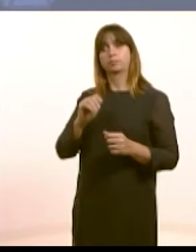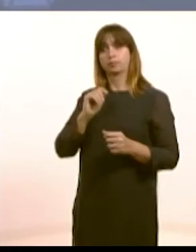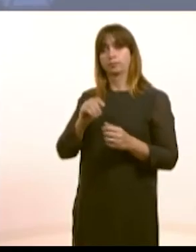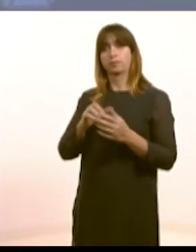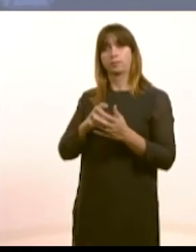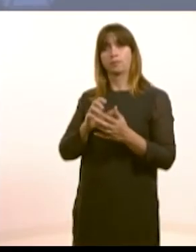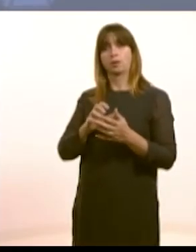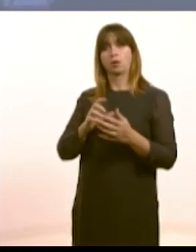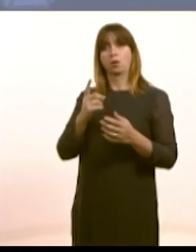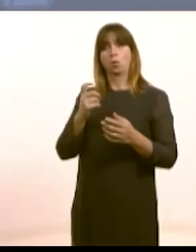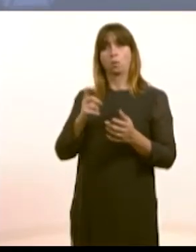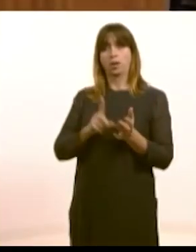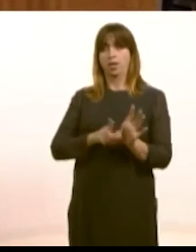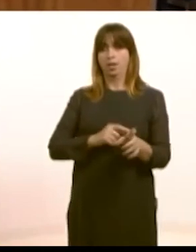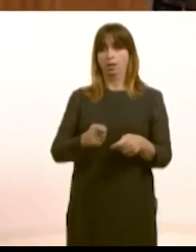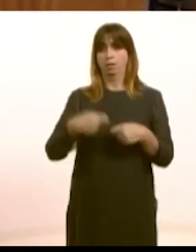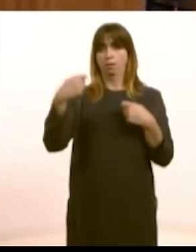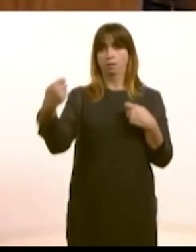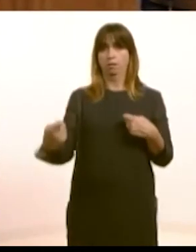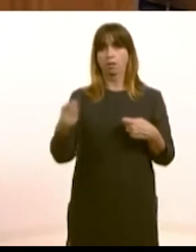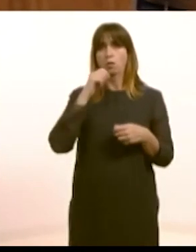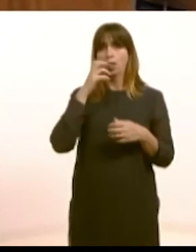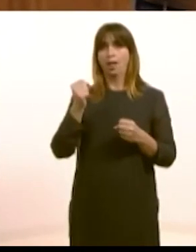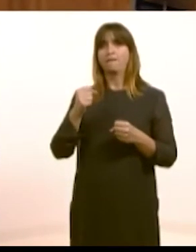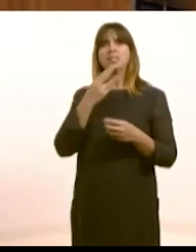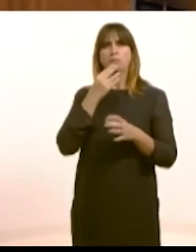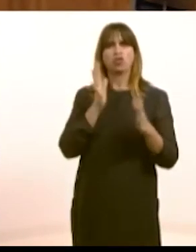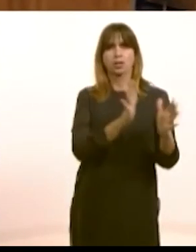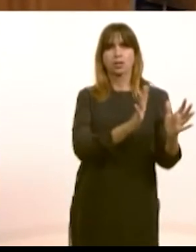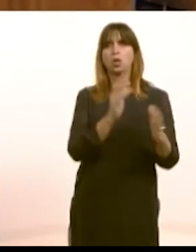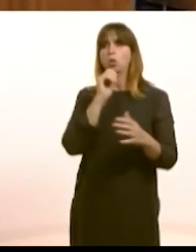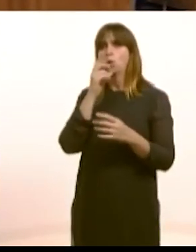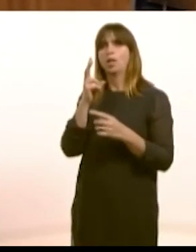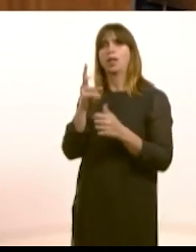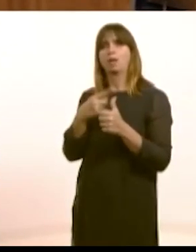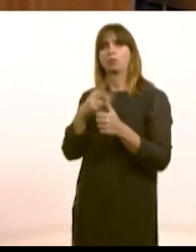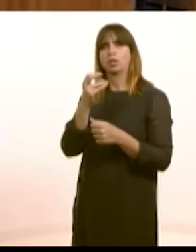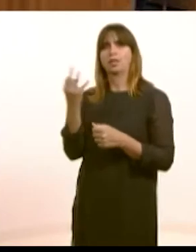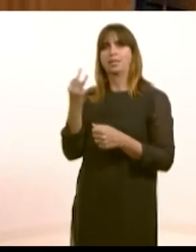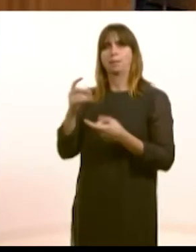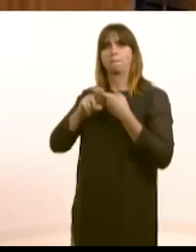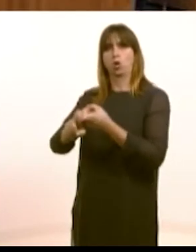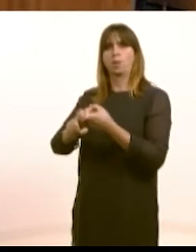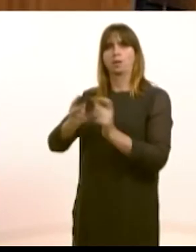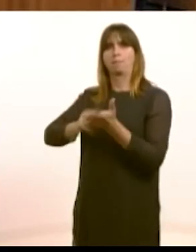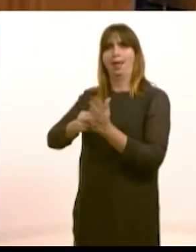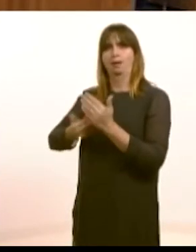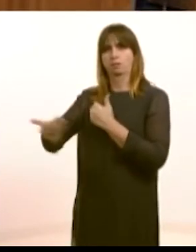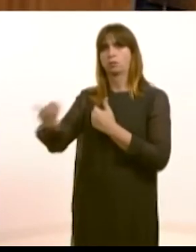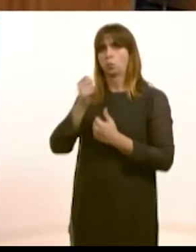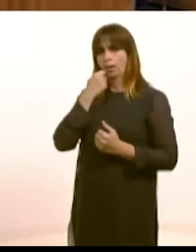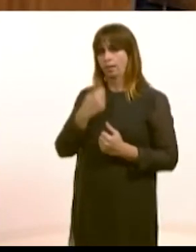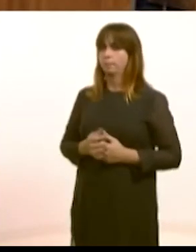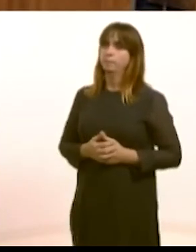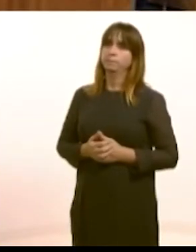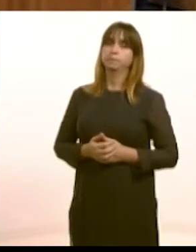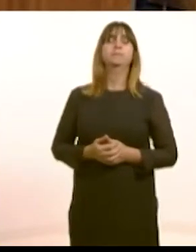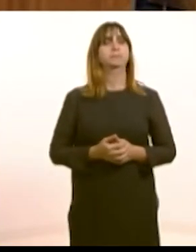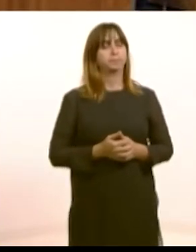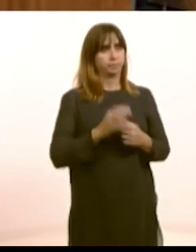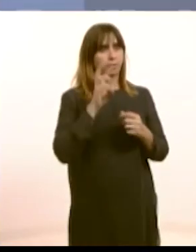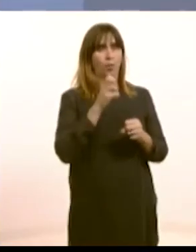further year, and then we'll be developing a new permanent scheme, which will be in place from April 2018. Thank you for that answer, First Minister. The Welsh